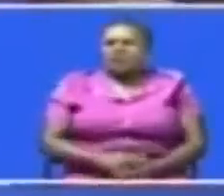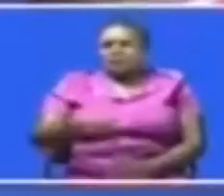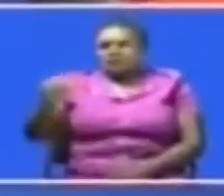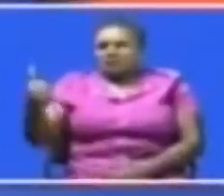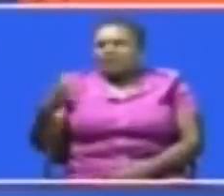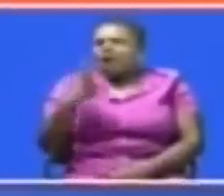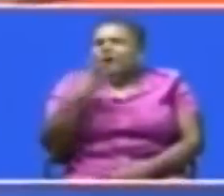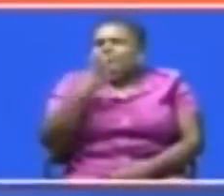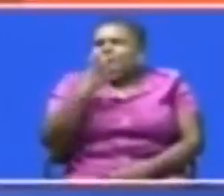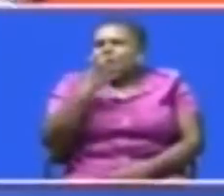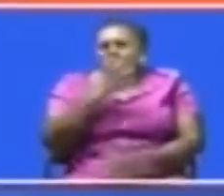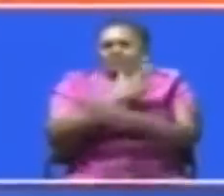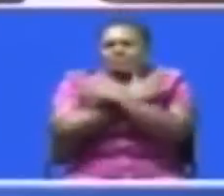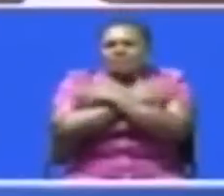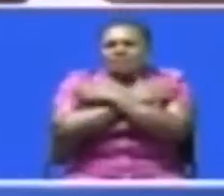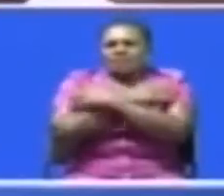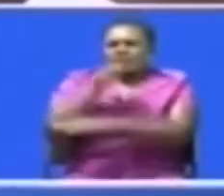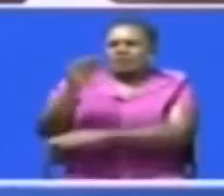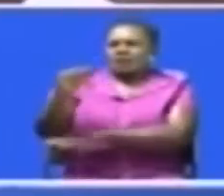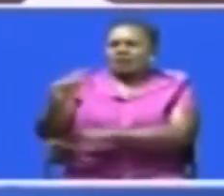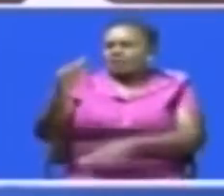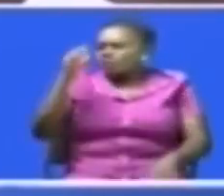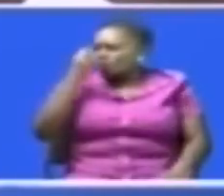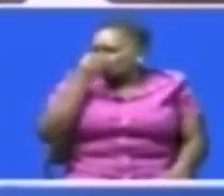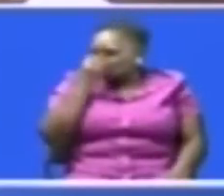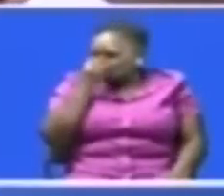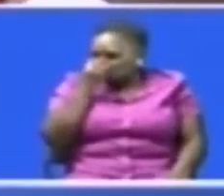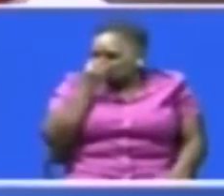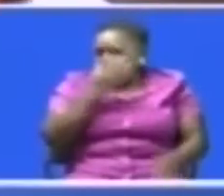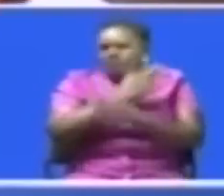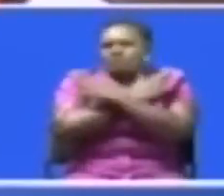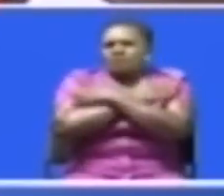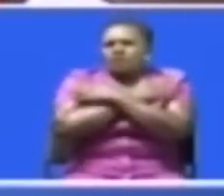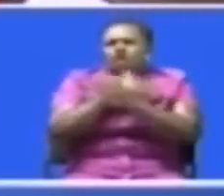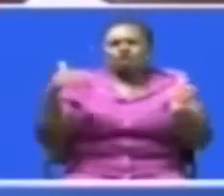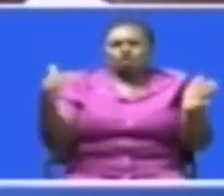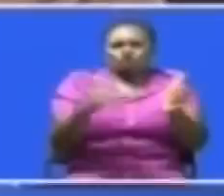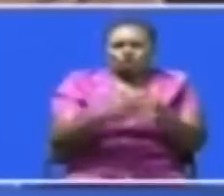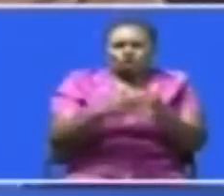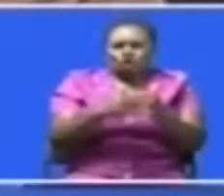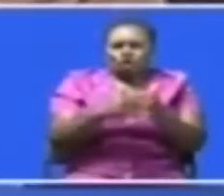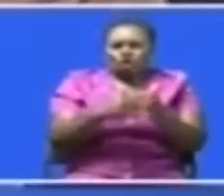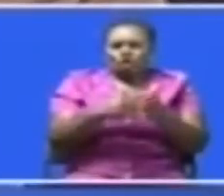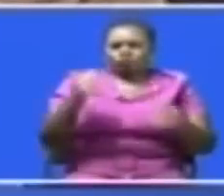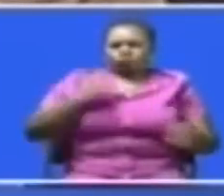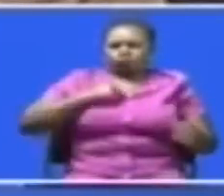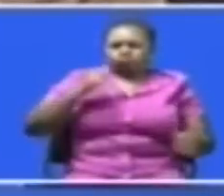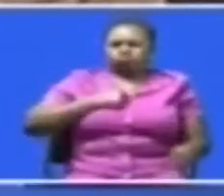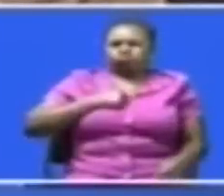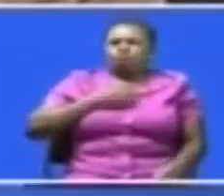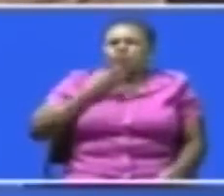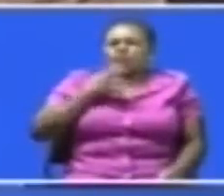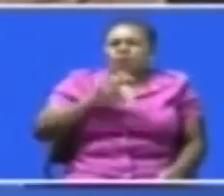Elsewhere, ODM allied leaders have called on the Deputy President William Ruto's allies to stop chest thumping and hurling insults at